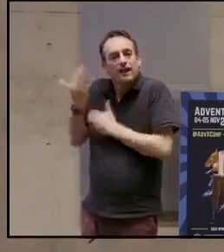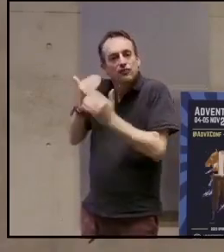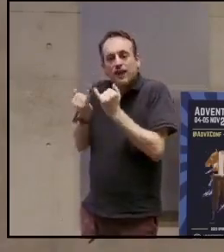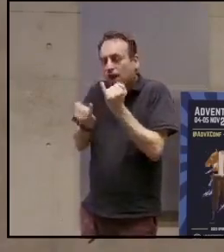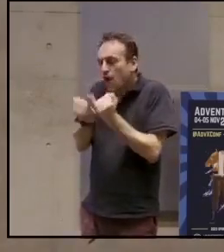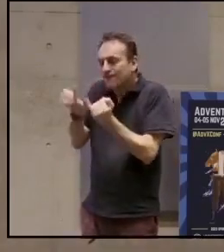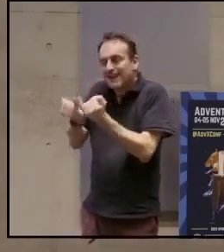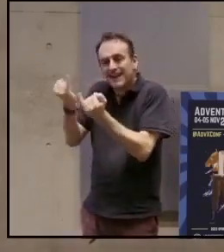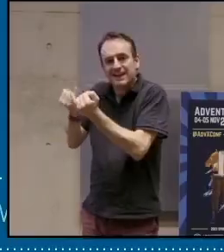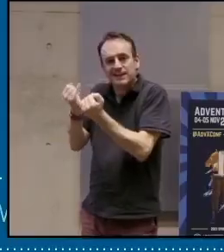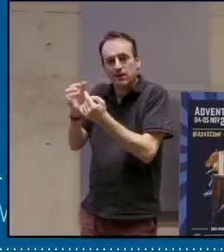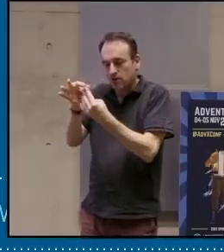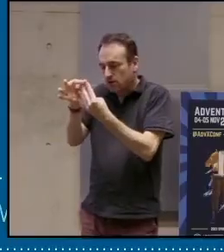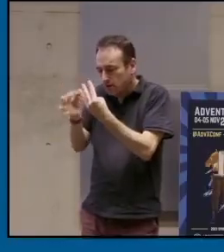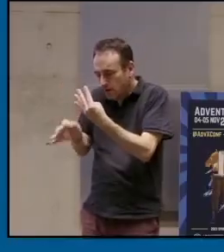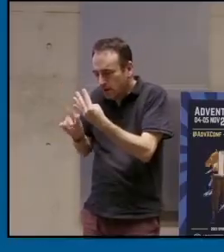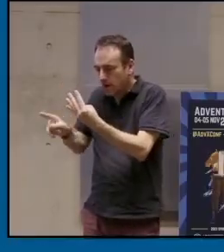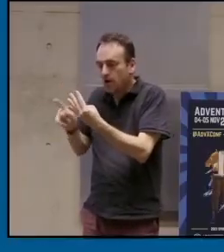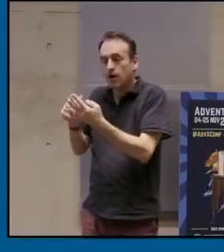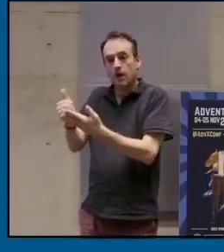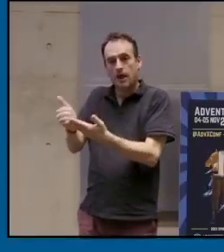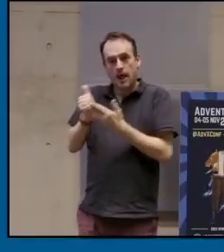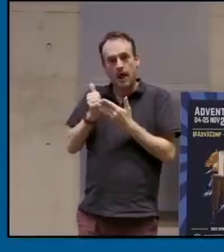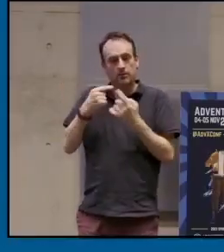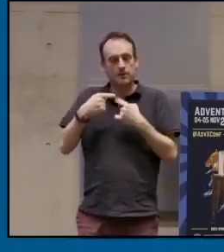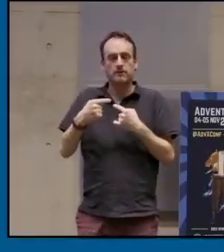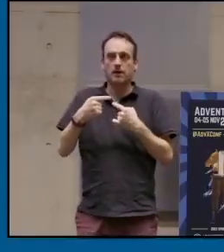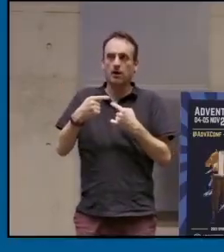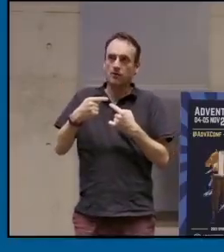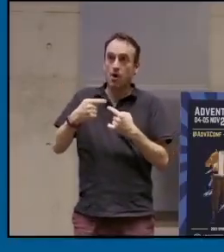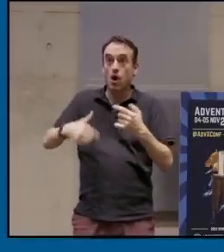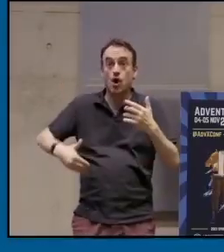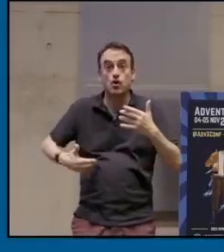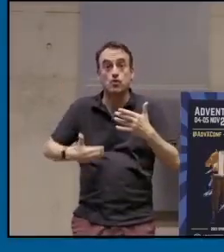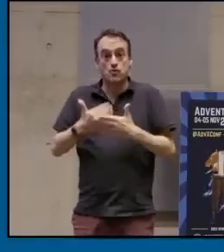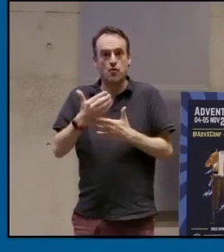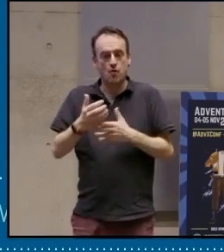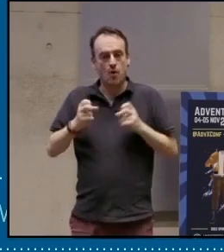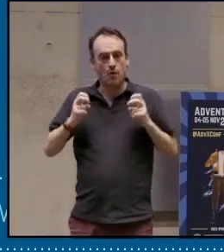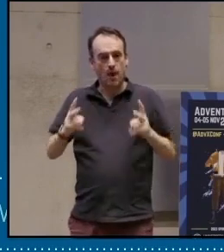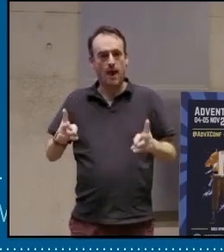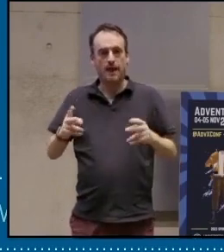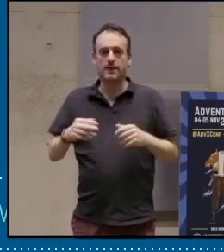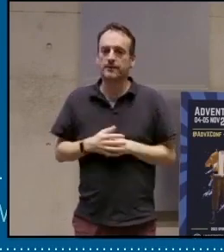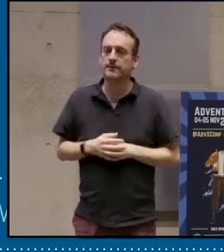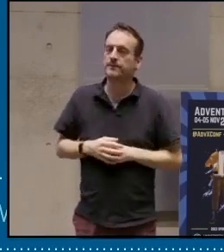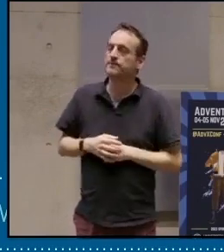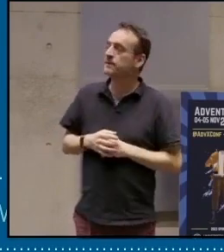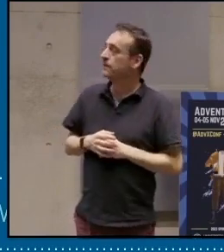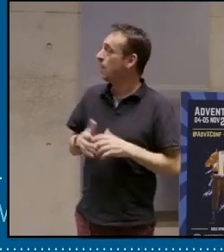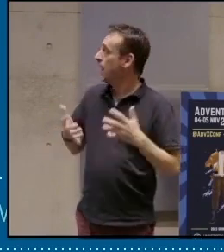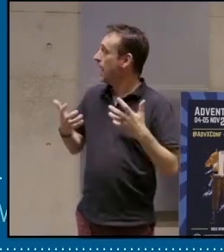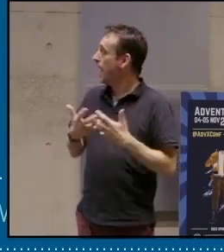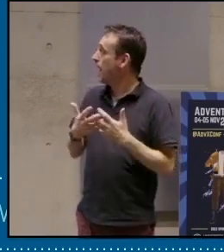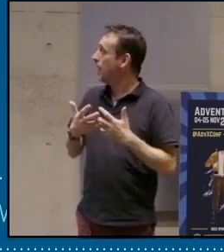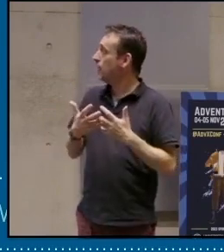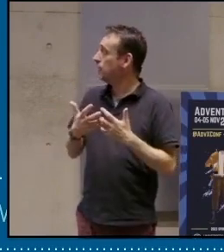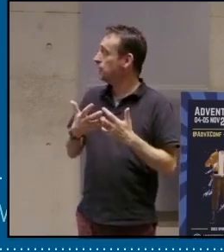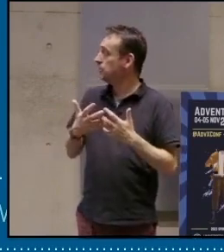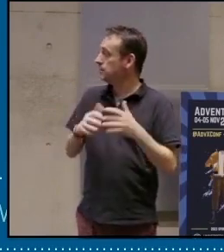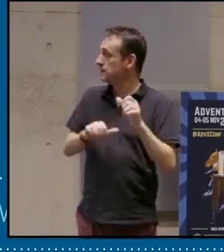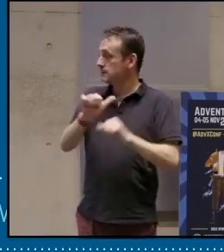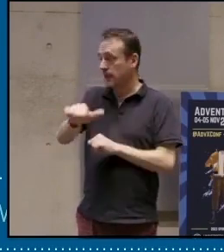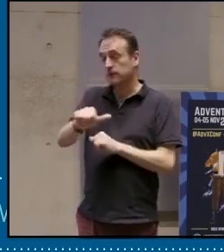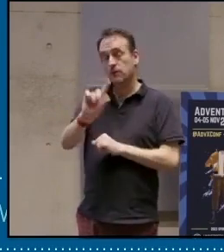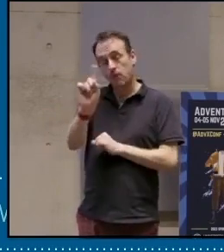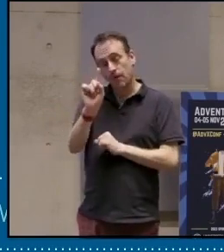To churn it up, to shake it up a little bit more than you might have done otherwise. So the question is how to go about doing it. The first thing you have to do is